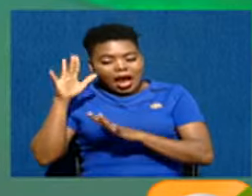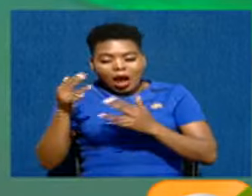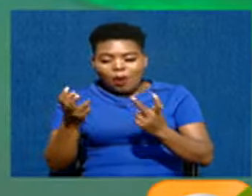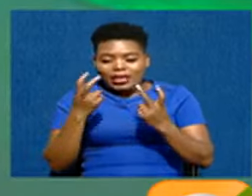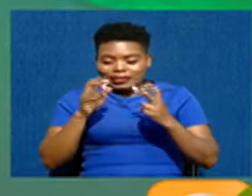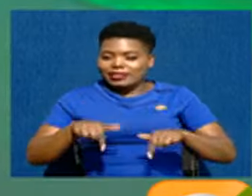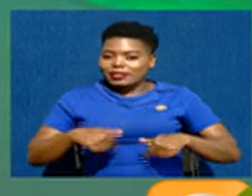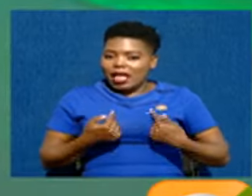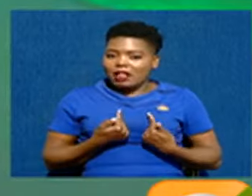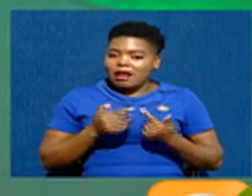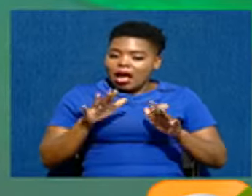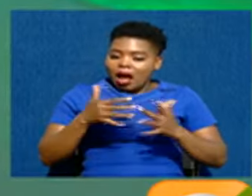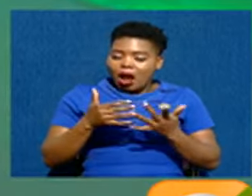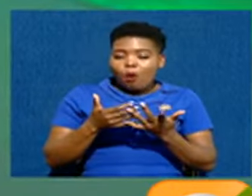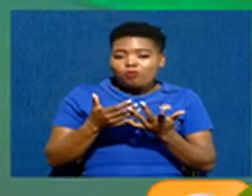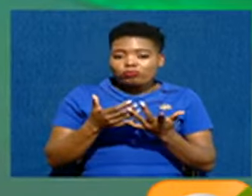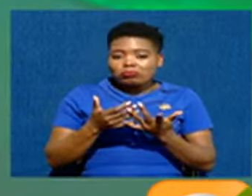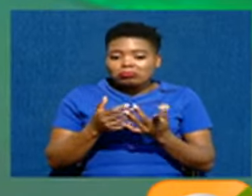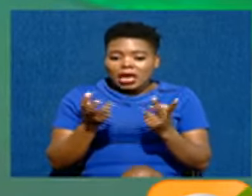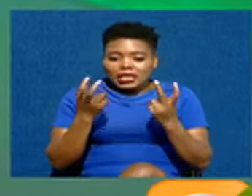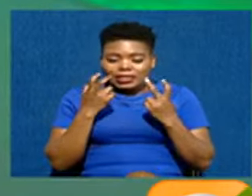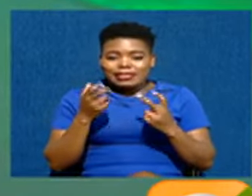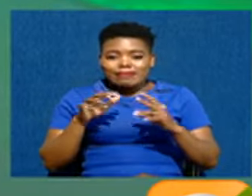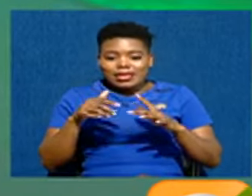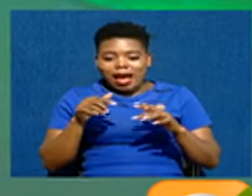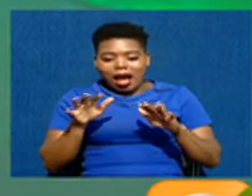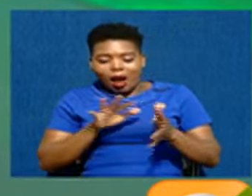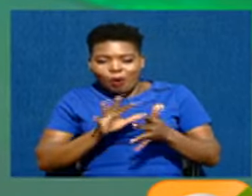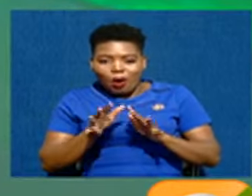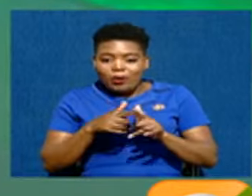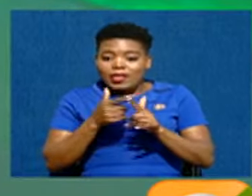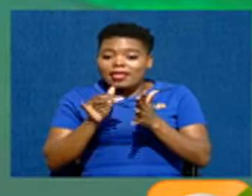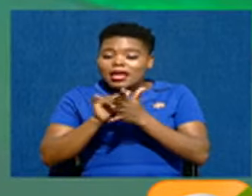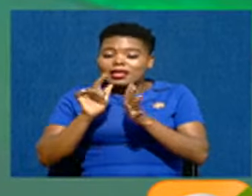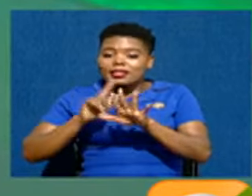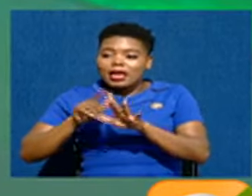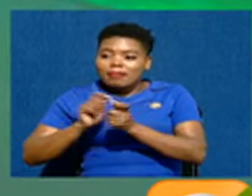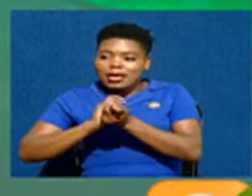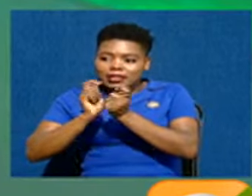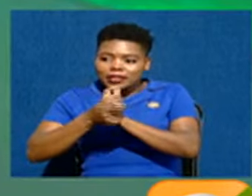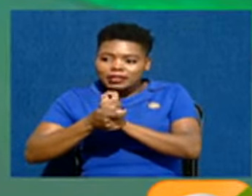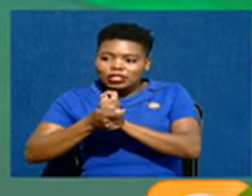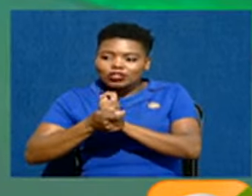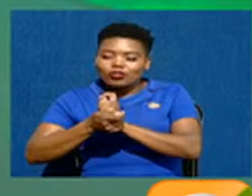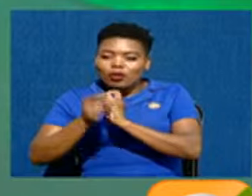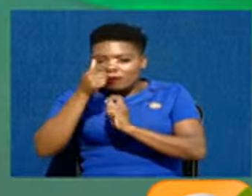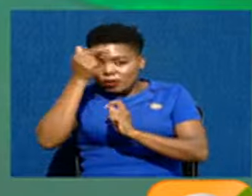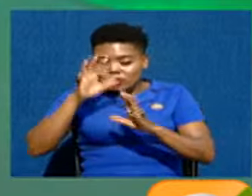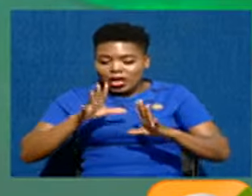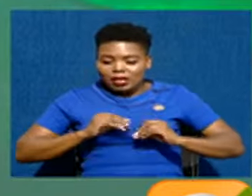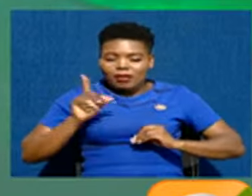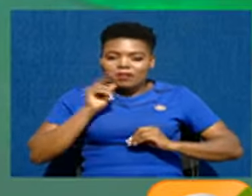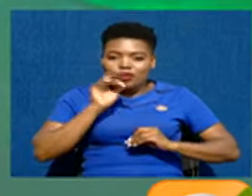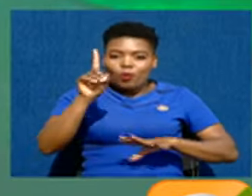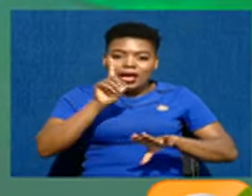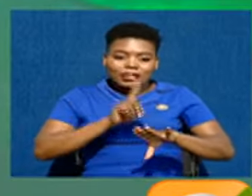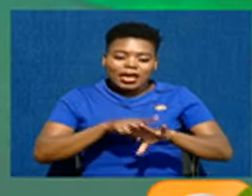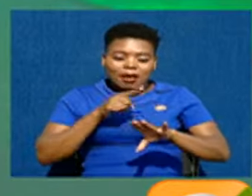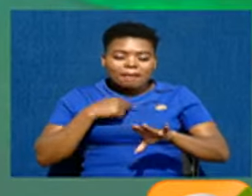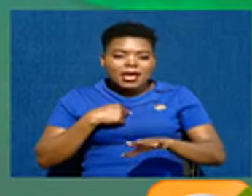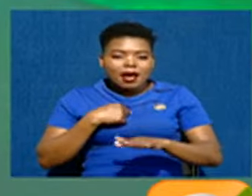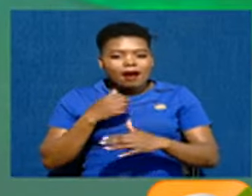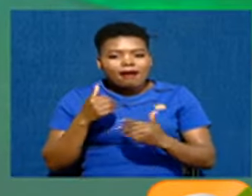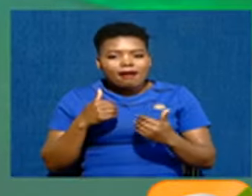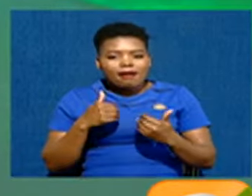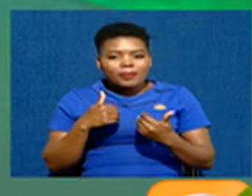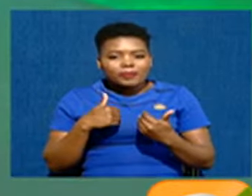how my perception, that is, that how, when my transformation began. And one, there was a time I had,